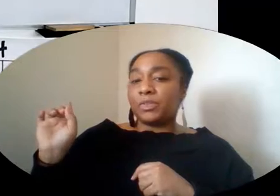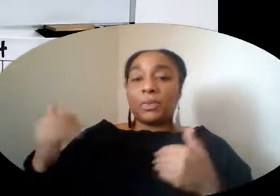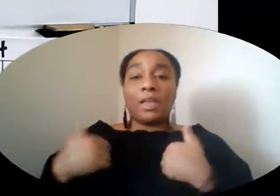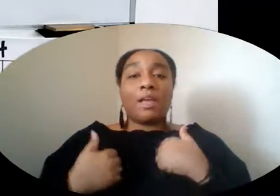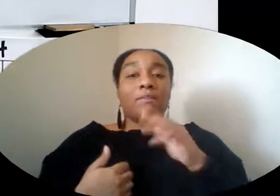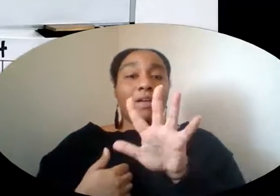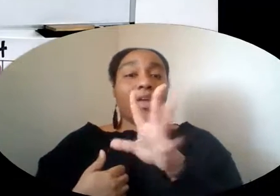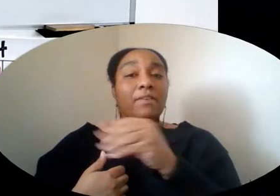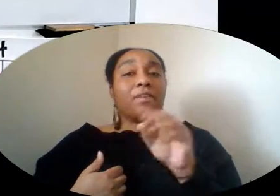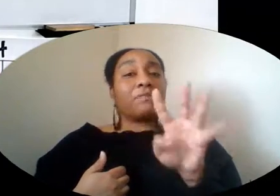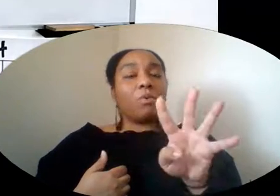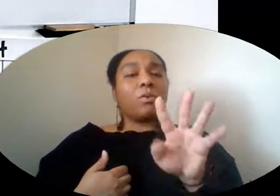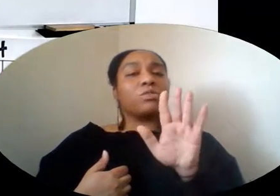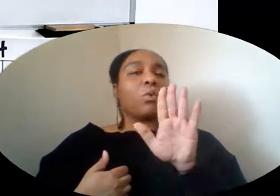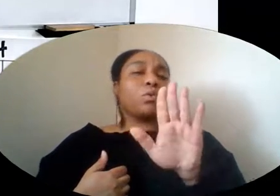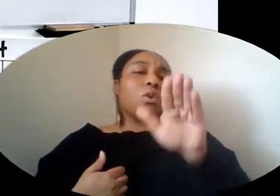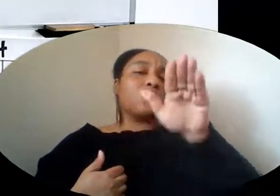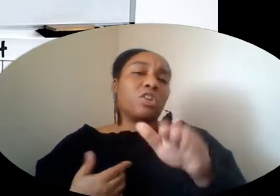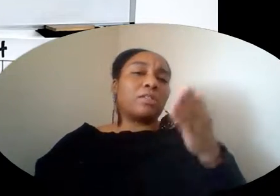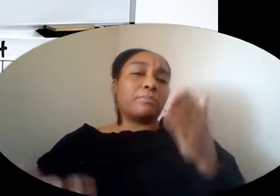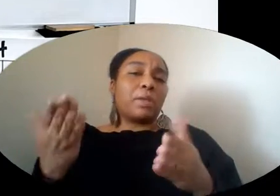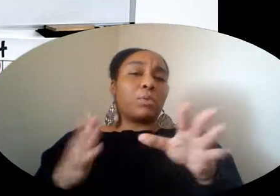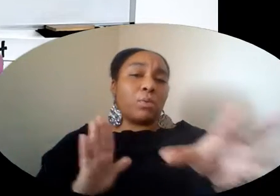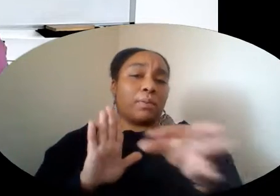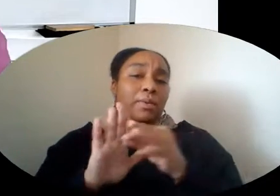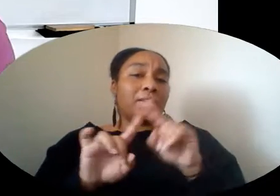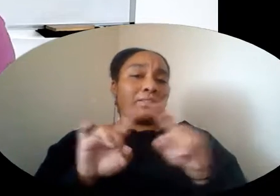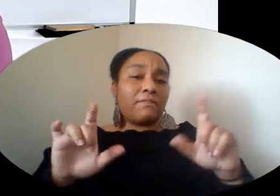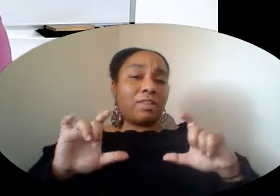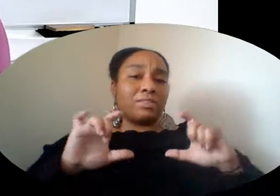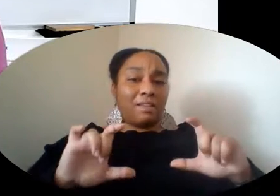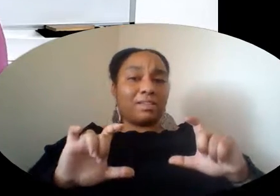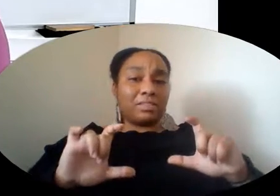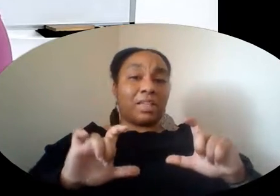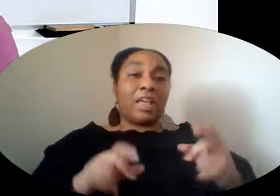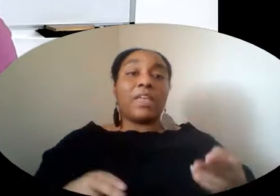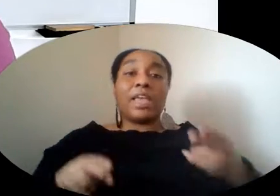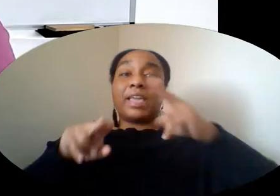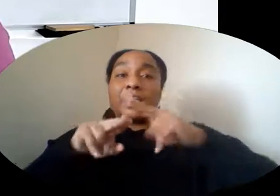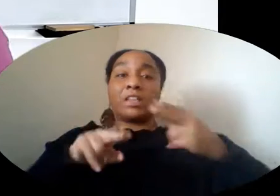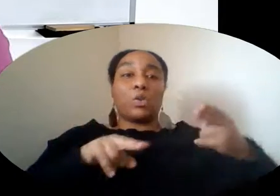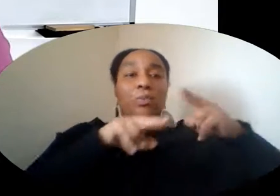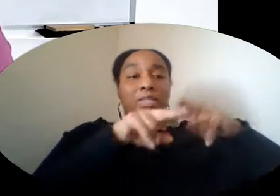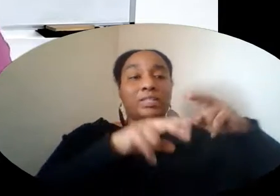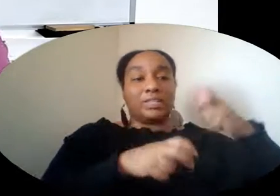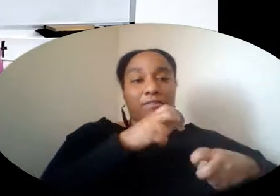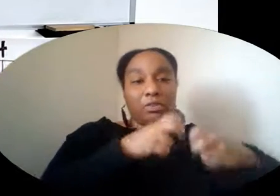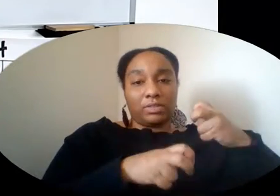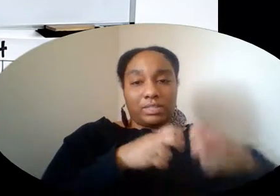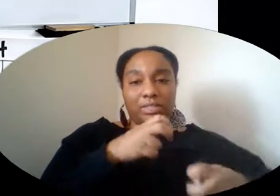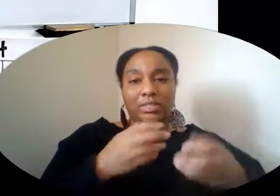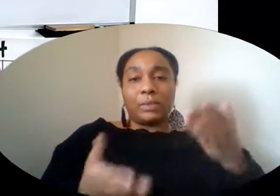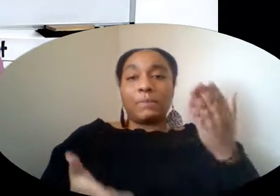have 5 and 4. So your child might want to choose a different set of numbers. They increase in difficulty. So maybe they'll